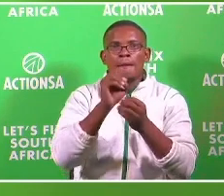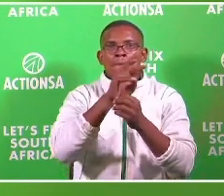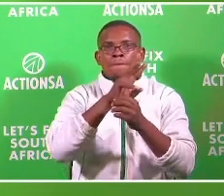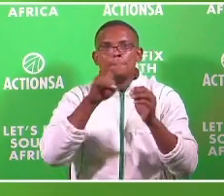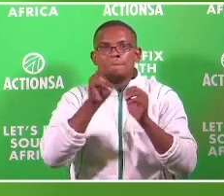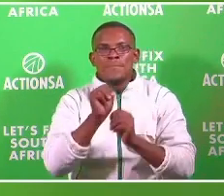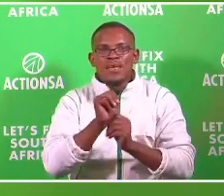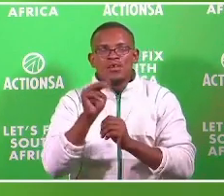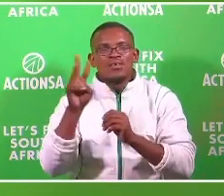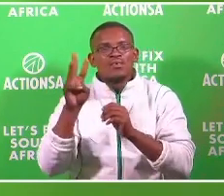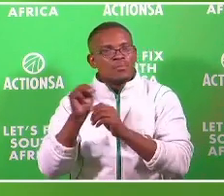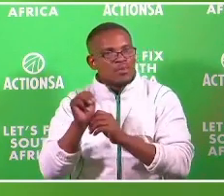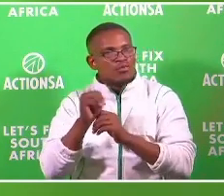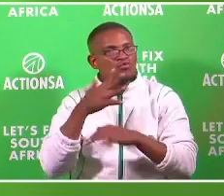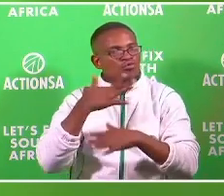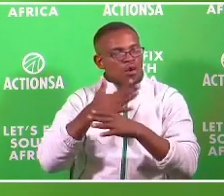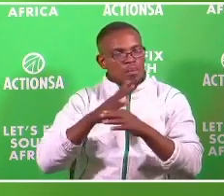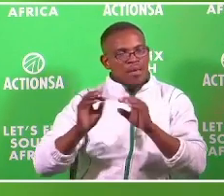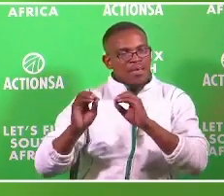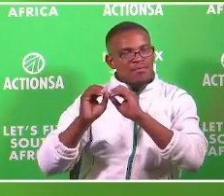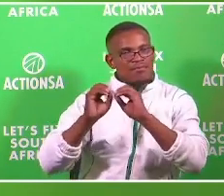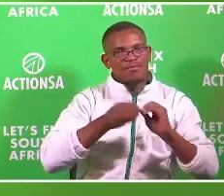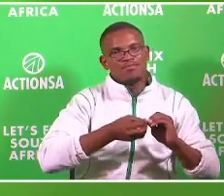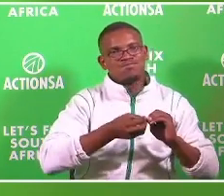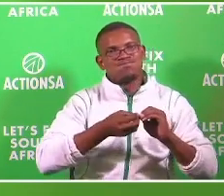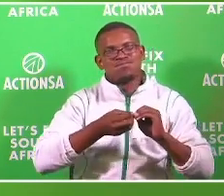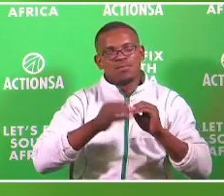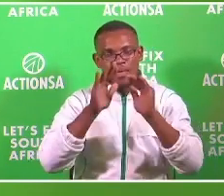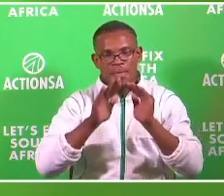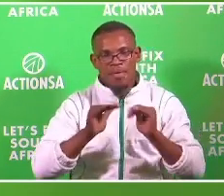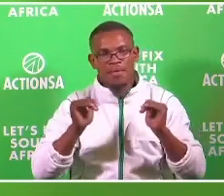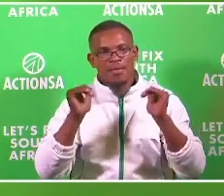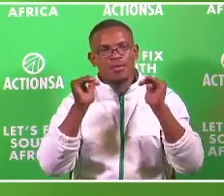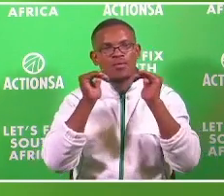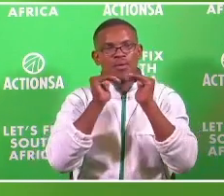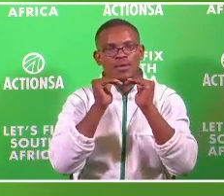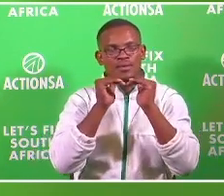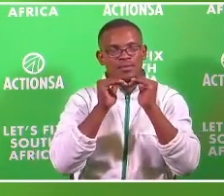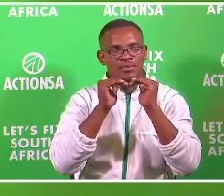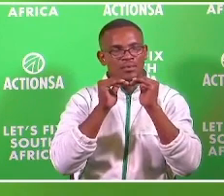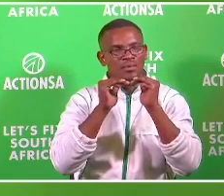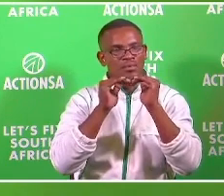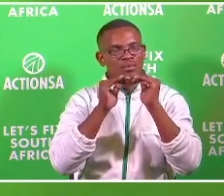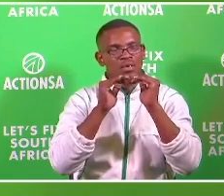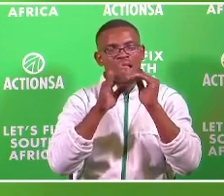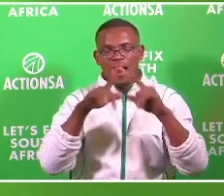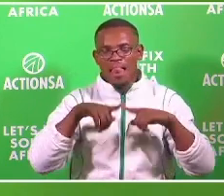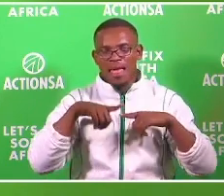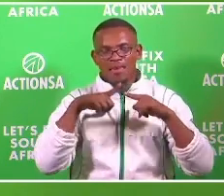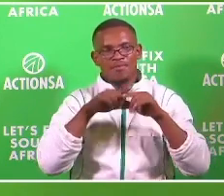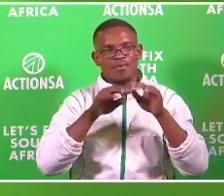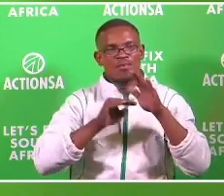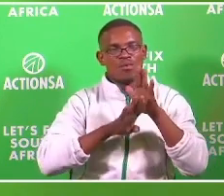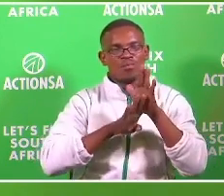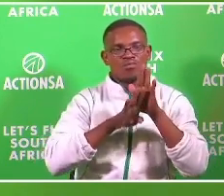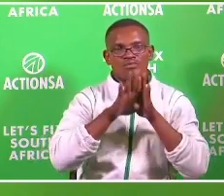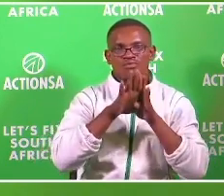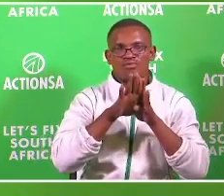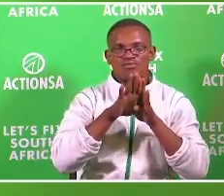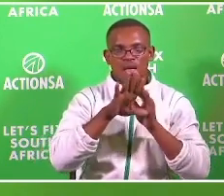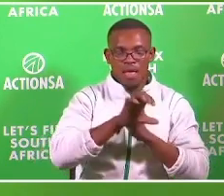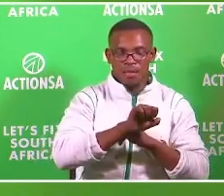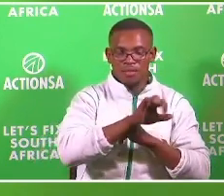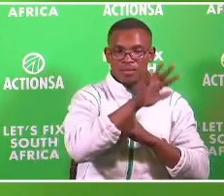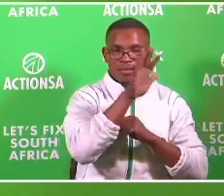be created, inequality will be reduced, and lives will be improved. South